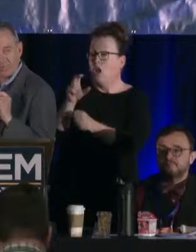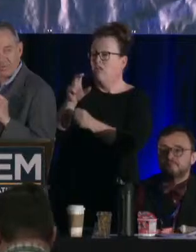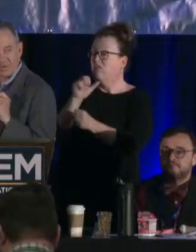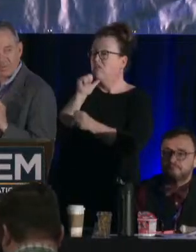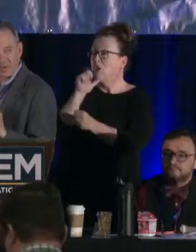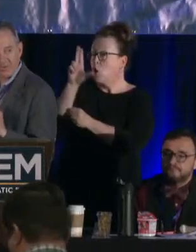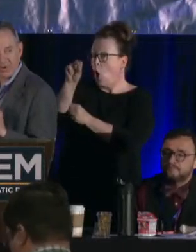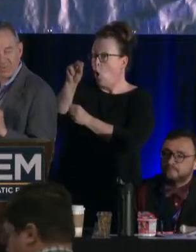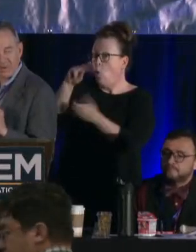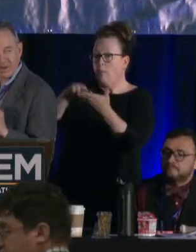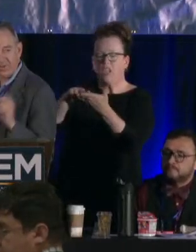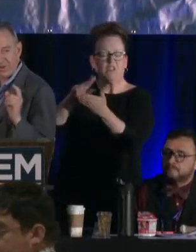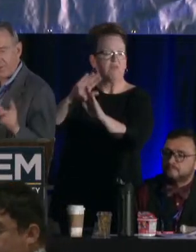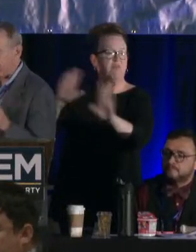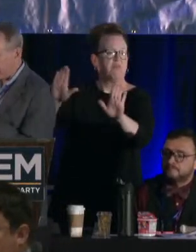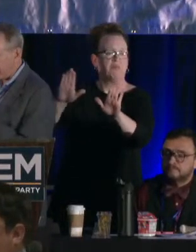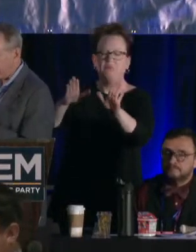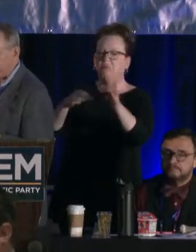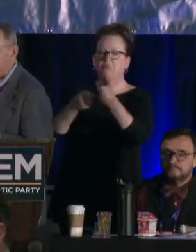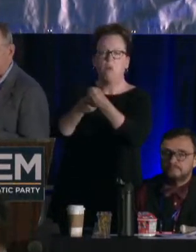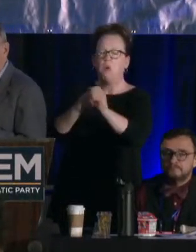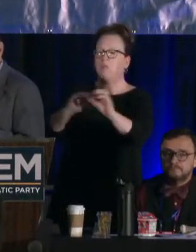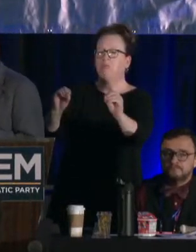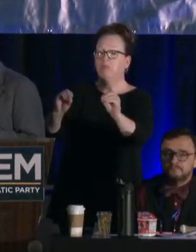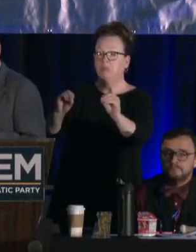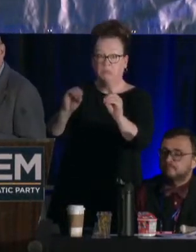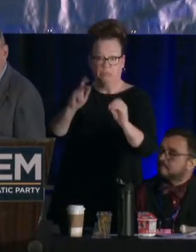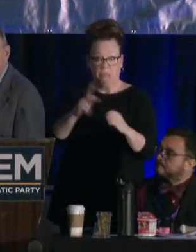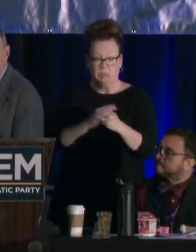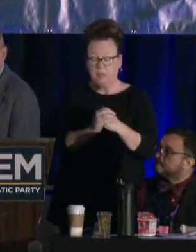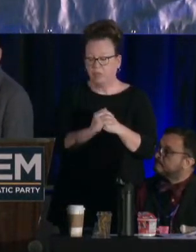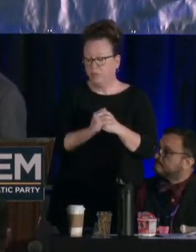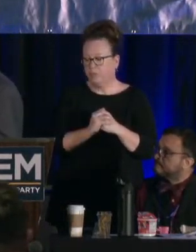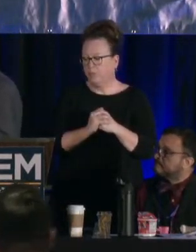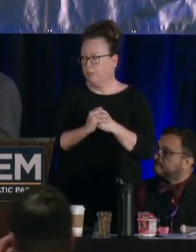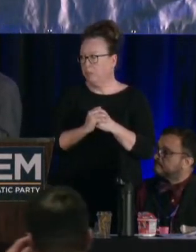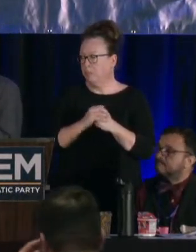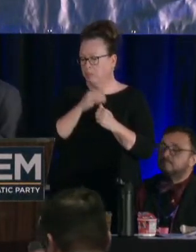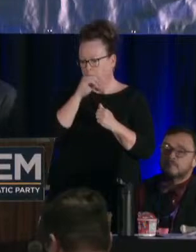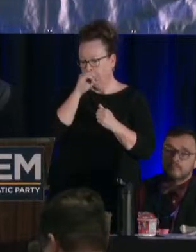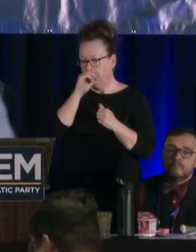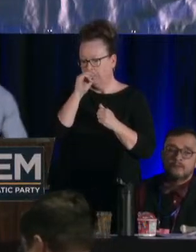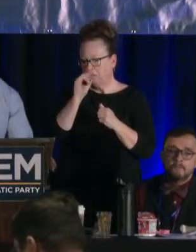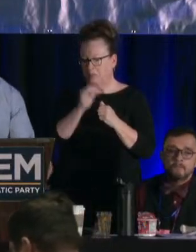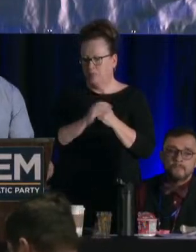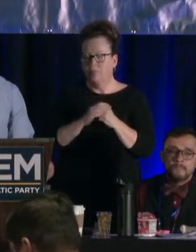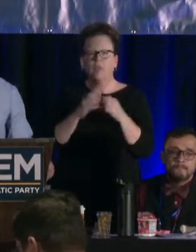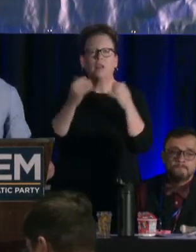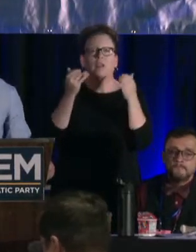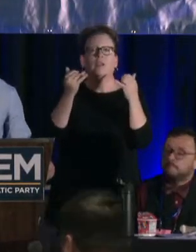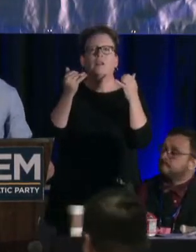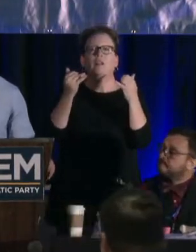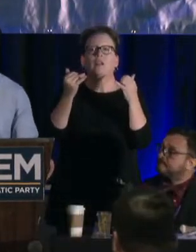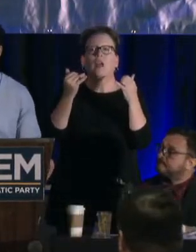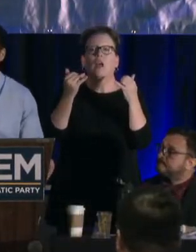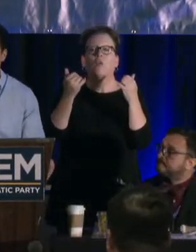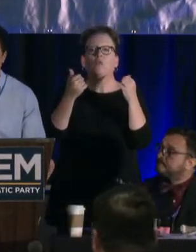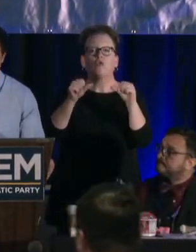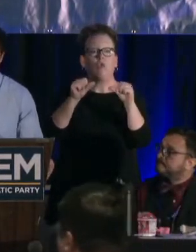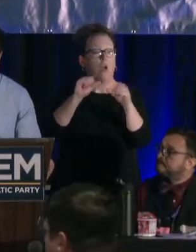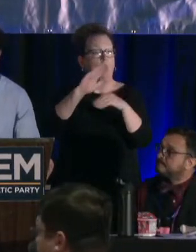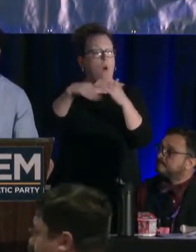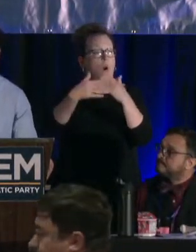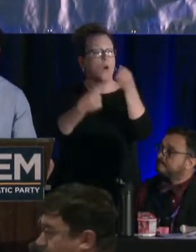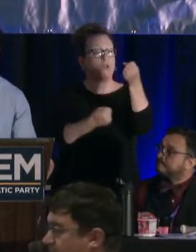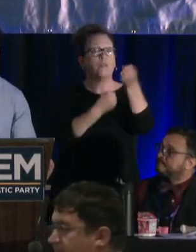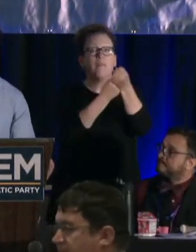not support the committee's recommendation, and we do need 60% for it to pass. So we'll try a voice vote first. So all those